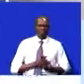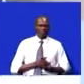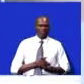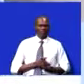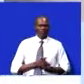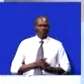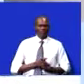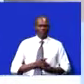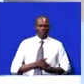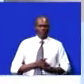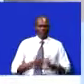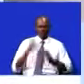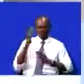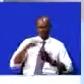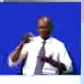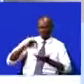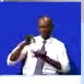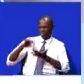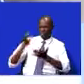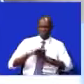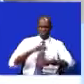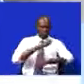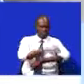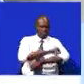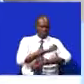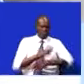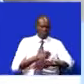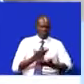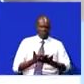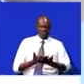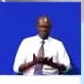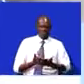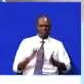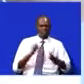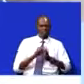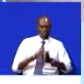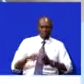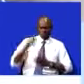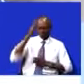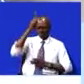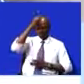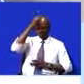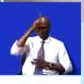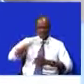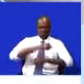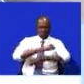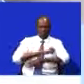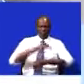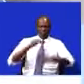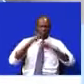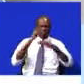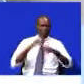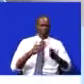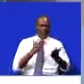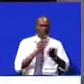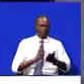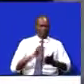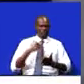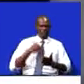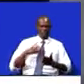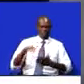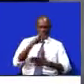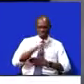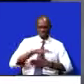gimomiyo wayiero skundegi en akao local secondary schools gin skunde magwa mane